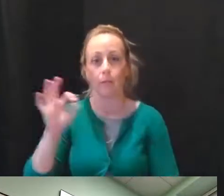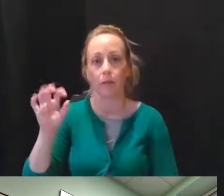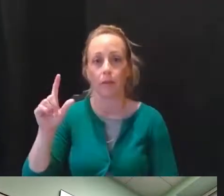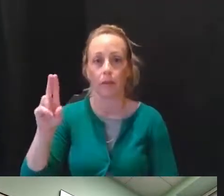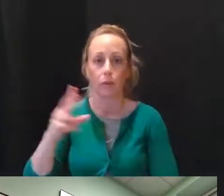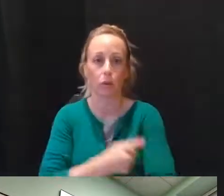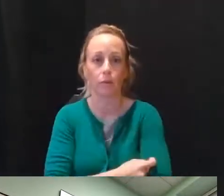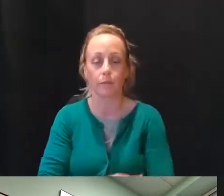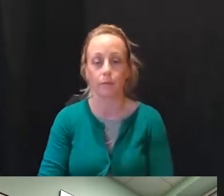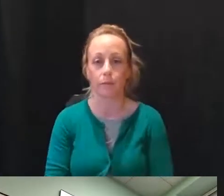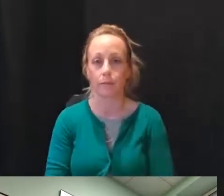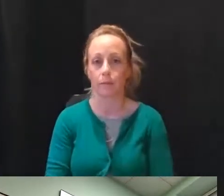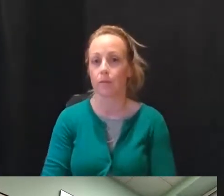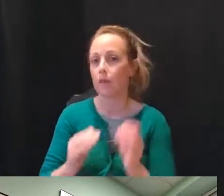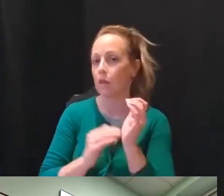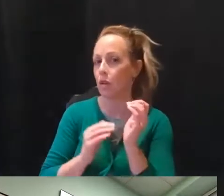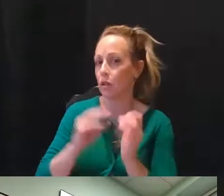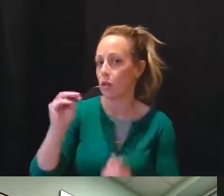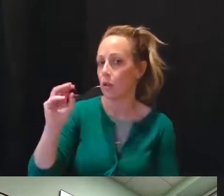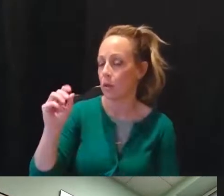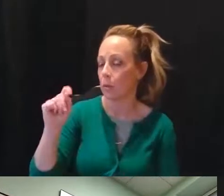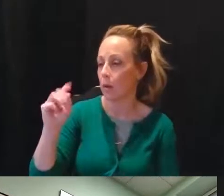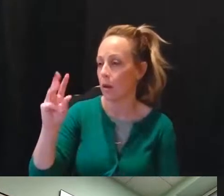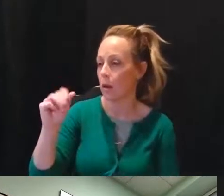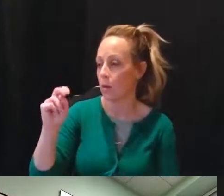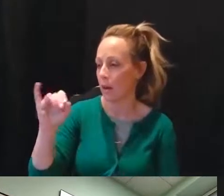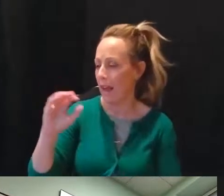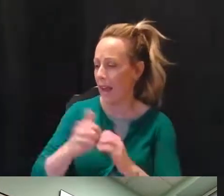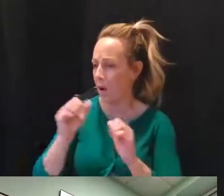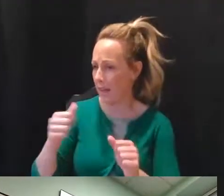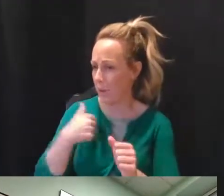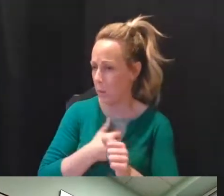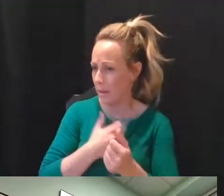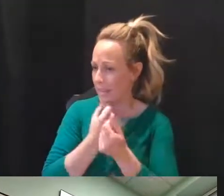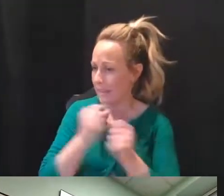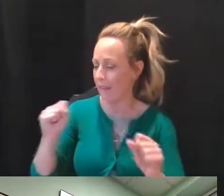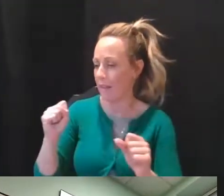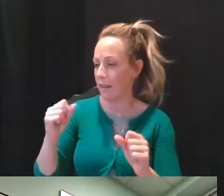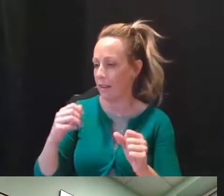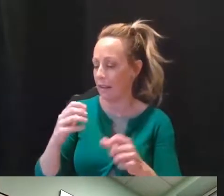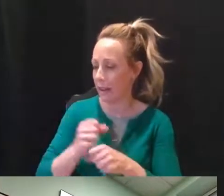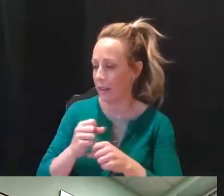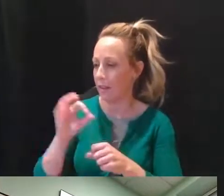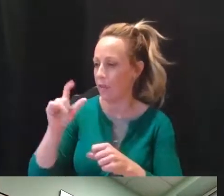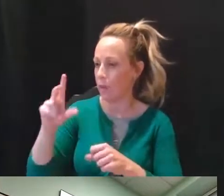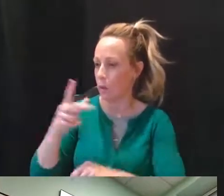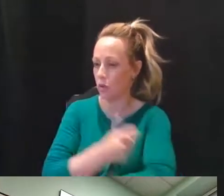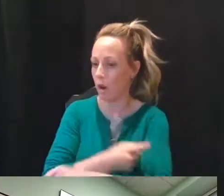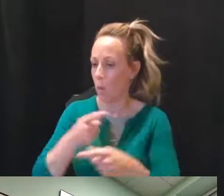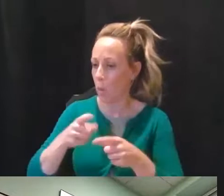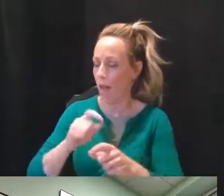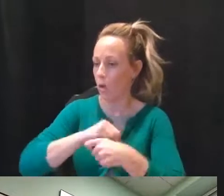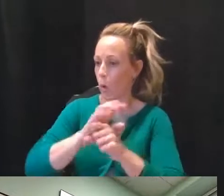Dr. Motwani, how can individuals safely get the flu vaccine when COVID-19 is still spreading? I'm assuming you would still recommend they get that at this